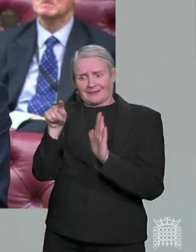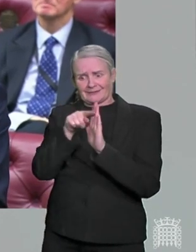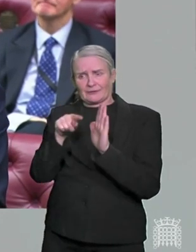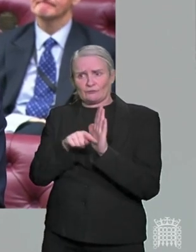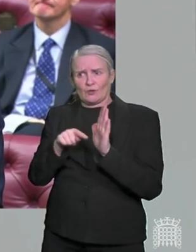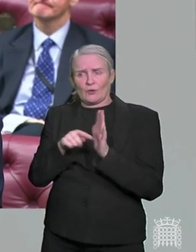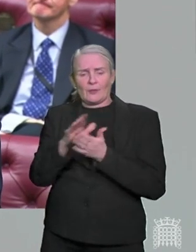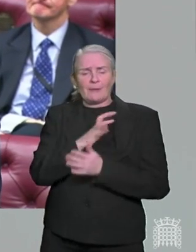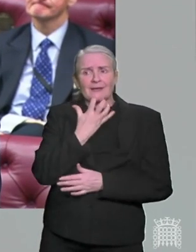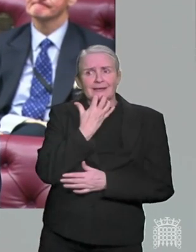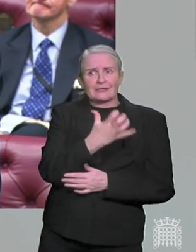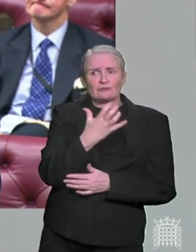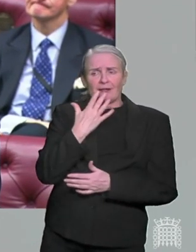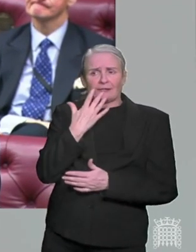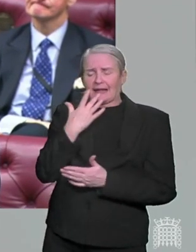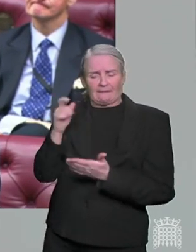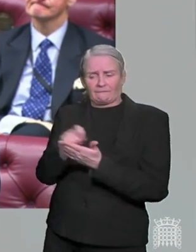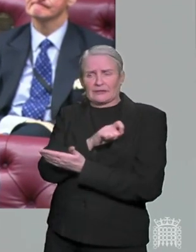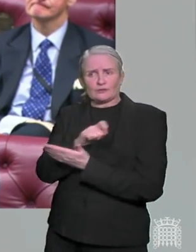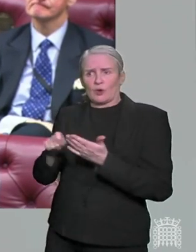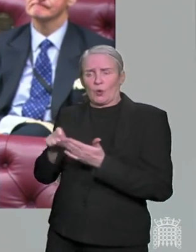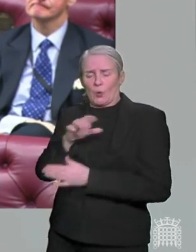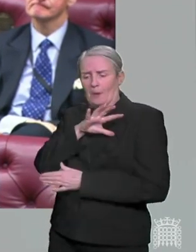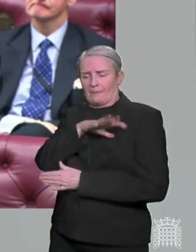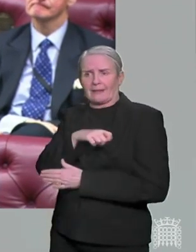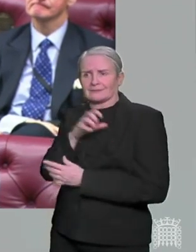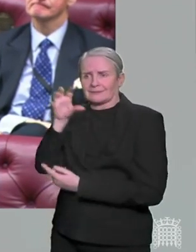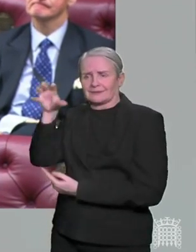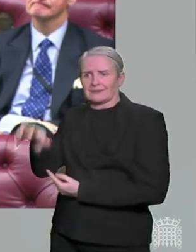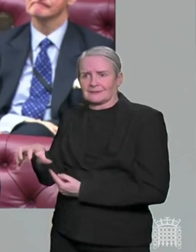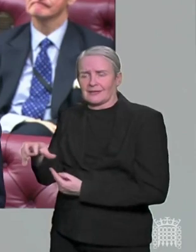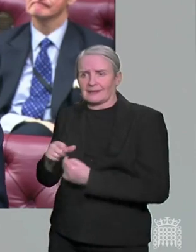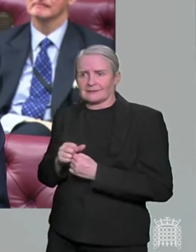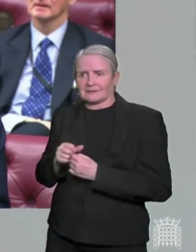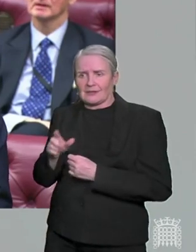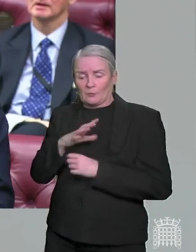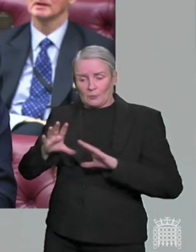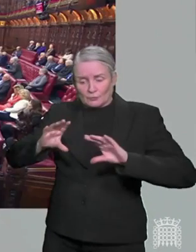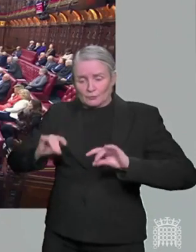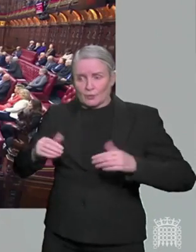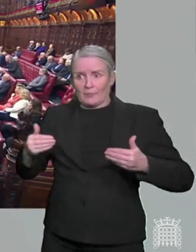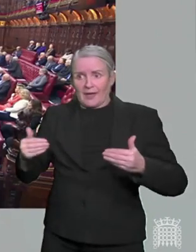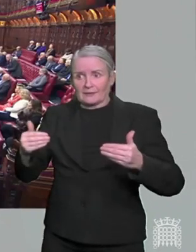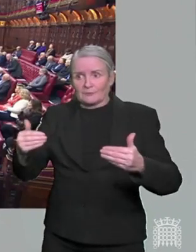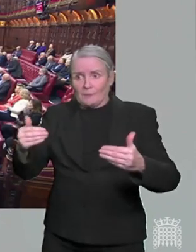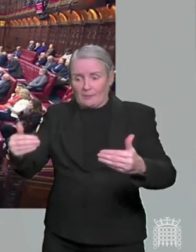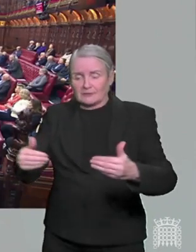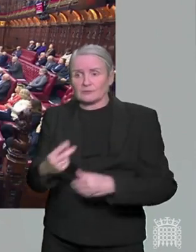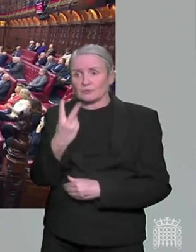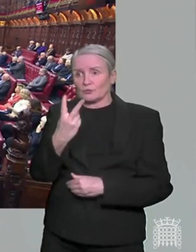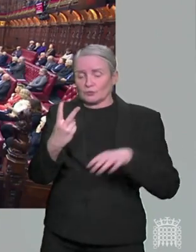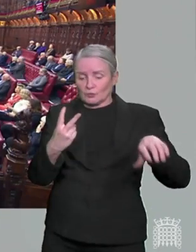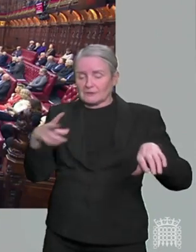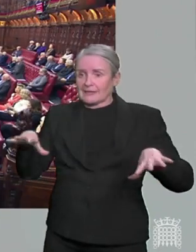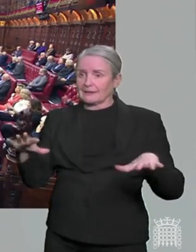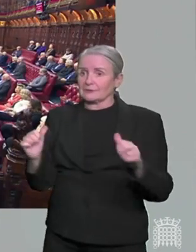the opposite of creating the sort of unstoppable momentum towards a two-state solution that we all want to see. Regardless of whether or not there is